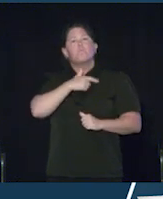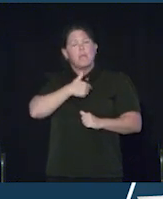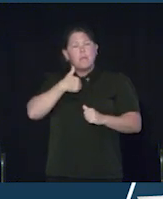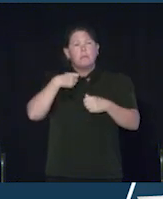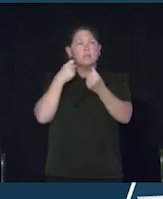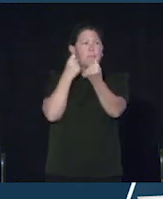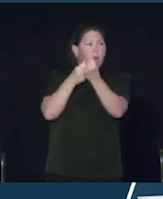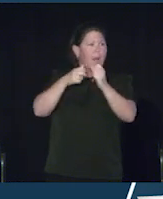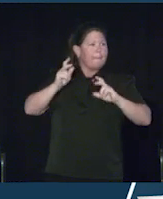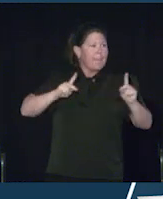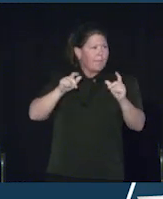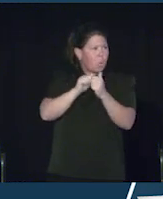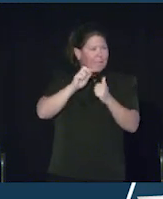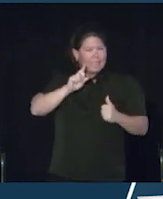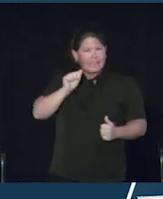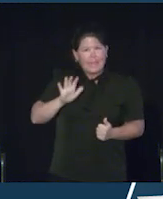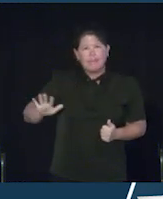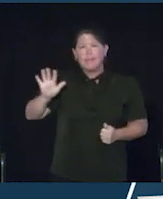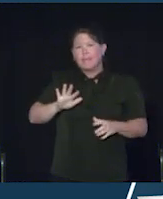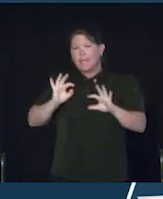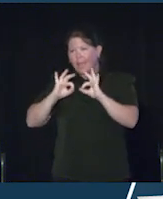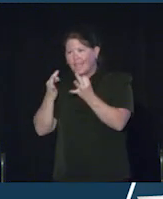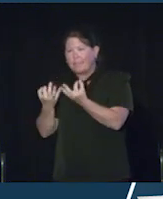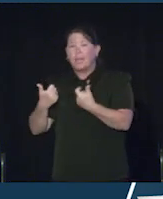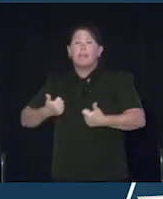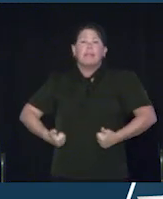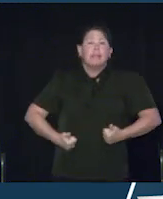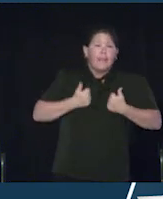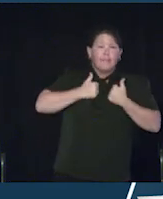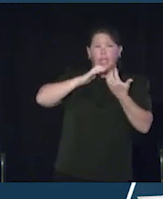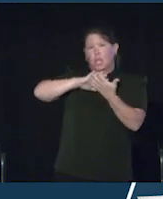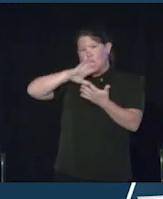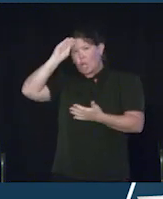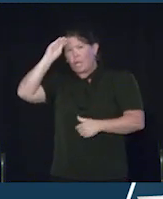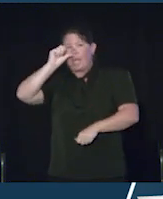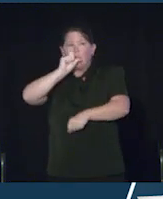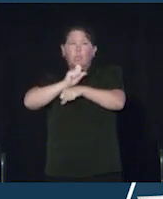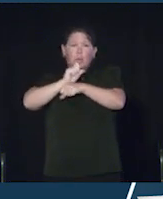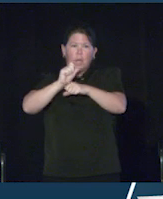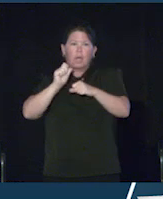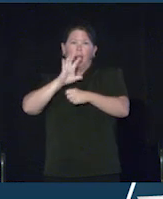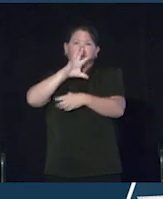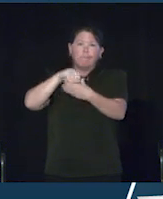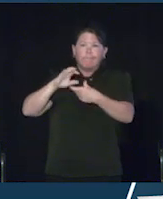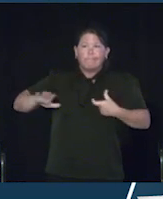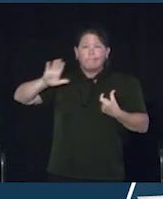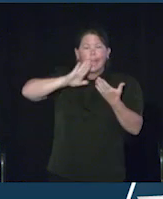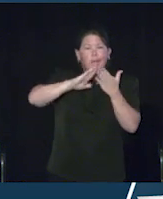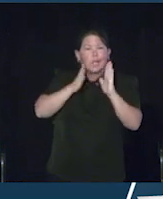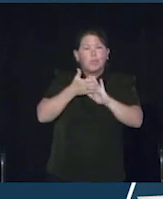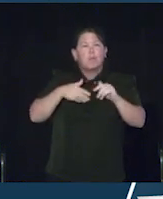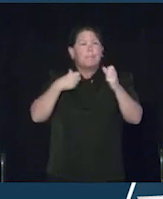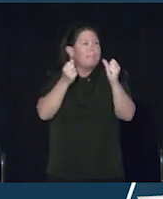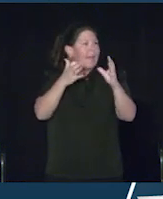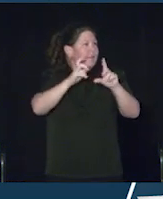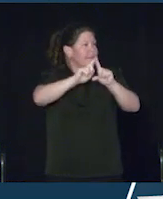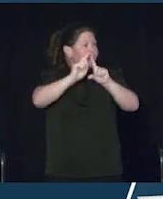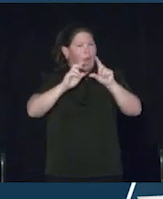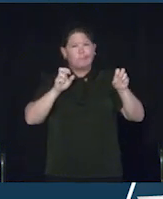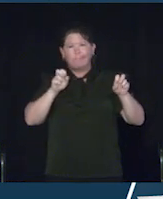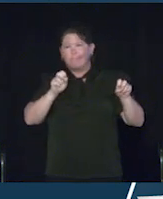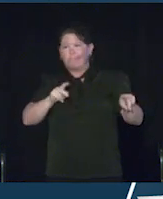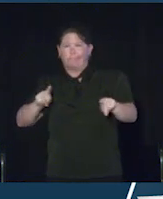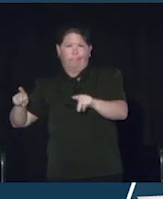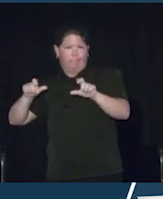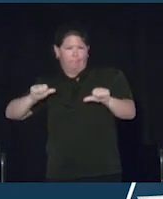disabilities and their families in living, learning, and working within their communities by creating multiple pathways to possibilities. So